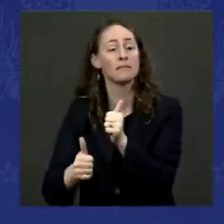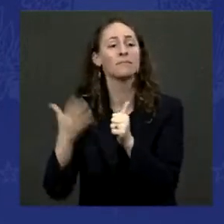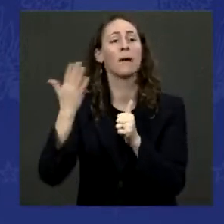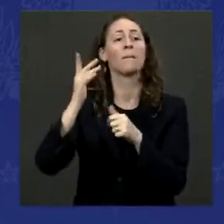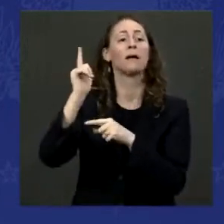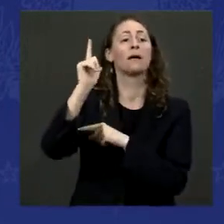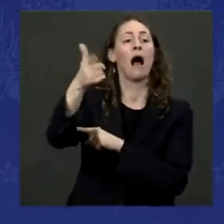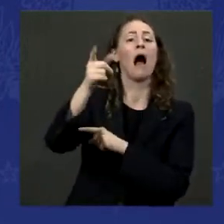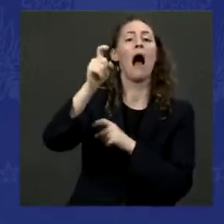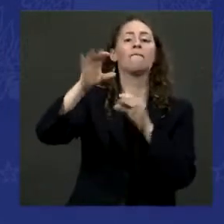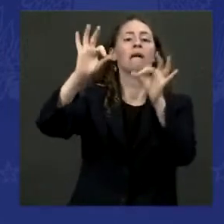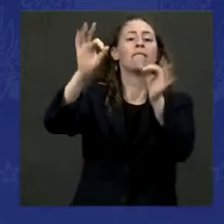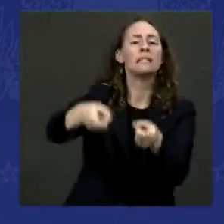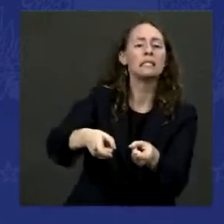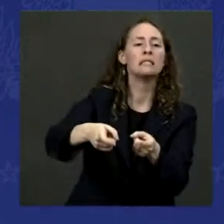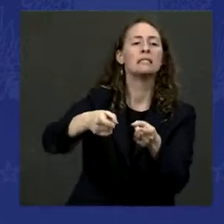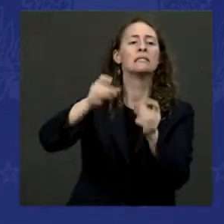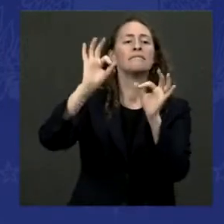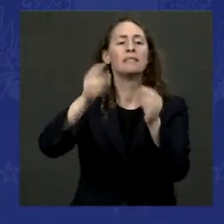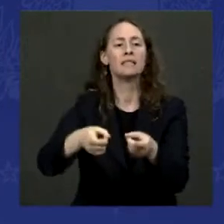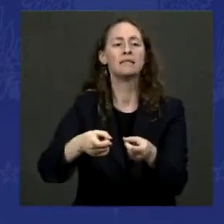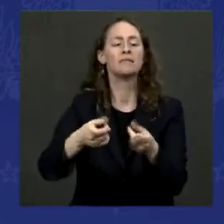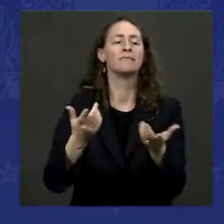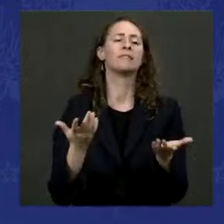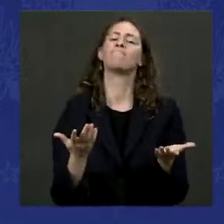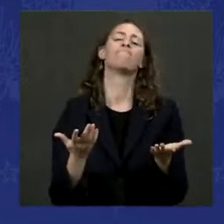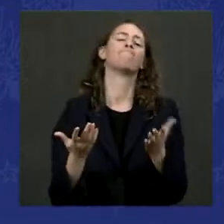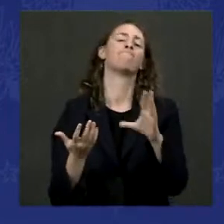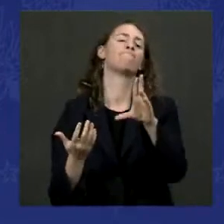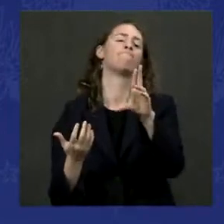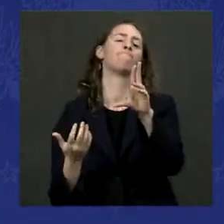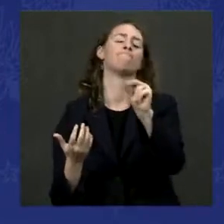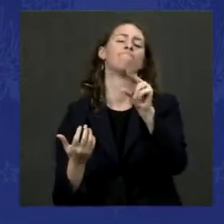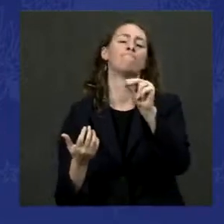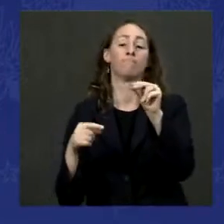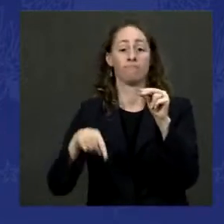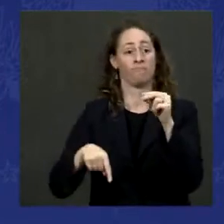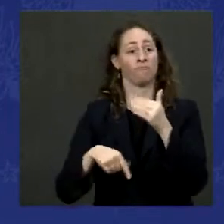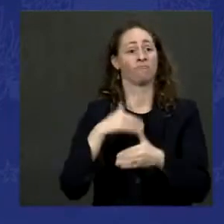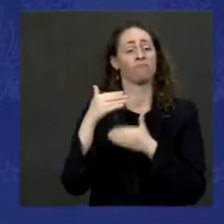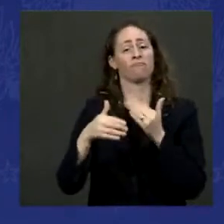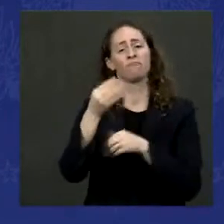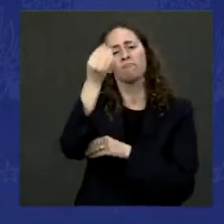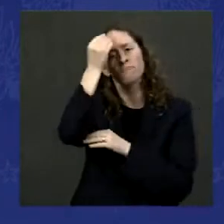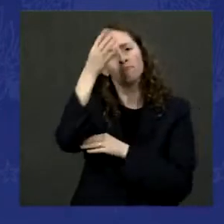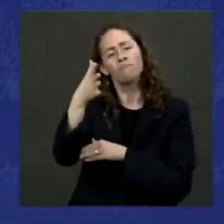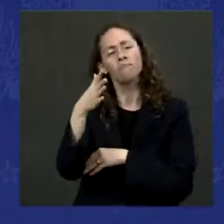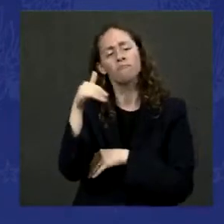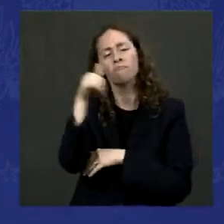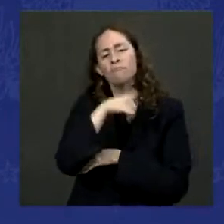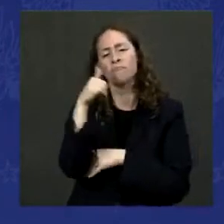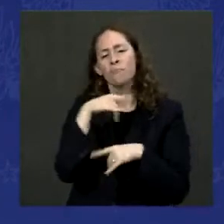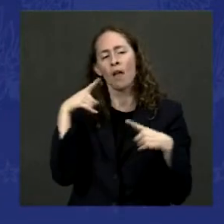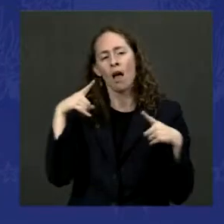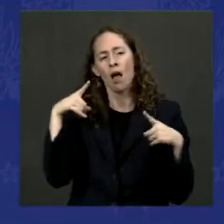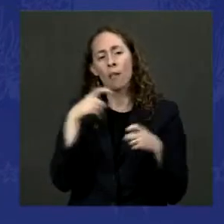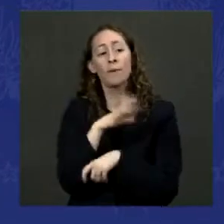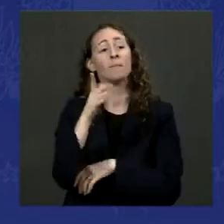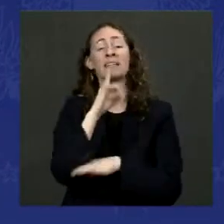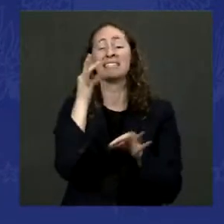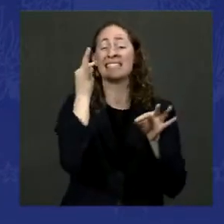or Republicans. It's an incredibly complicated, cumbersome process when there's a very simple process sitting out